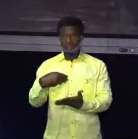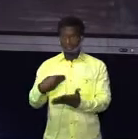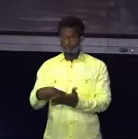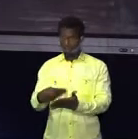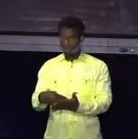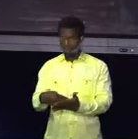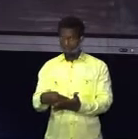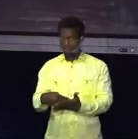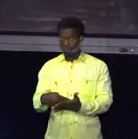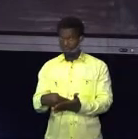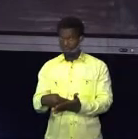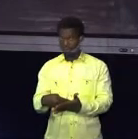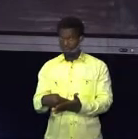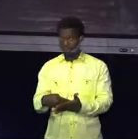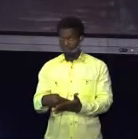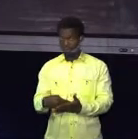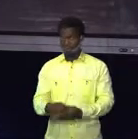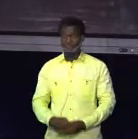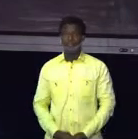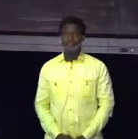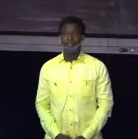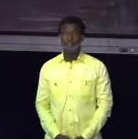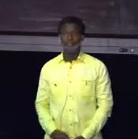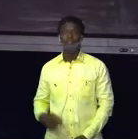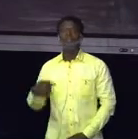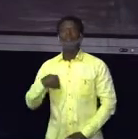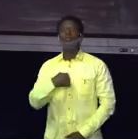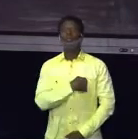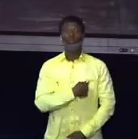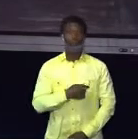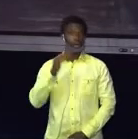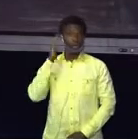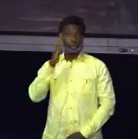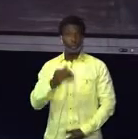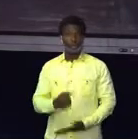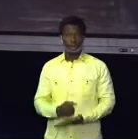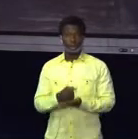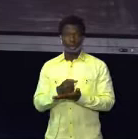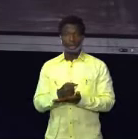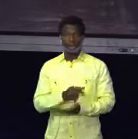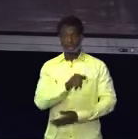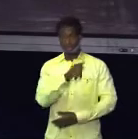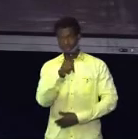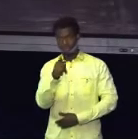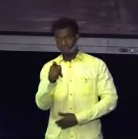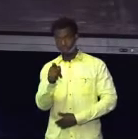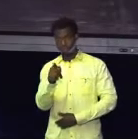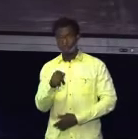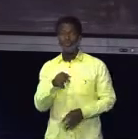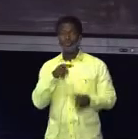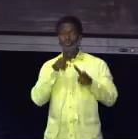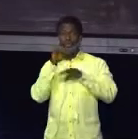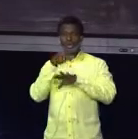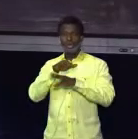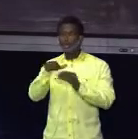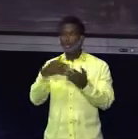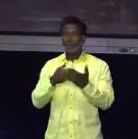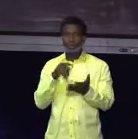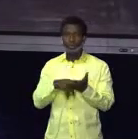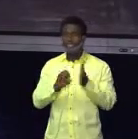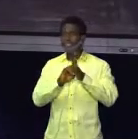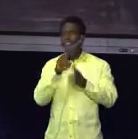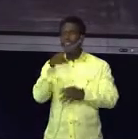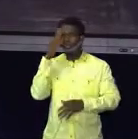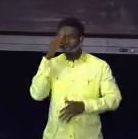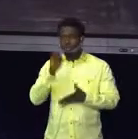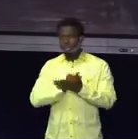money. I will pay the money. We will help you. Looking at all these examples, you